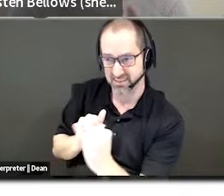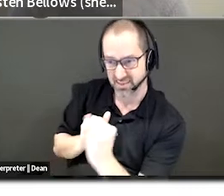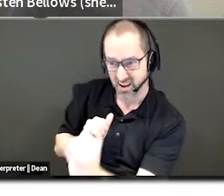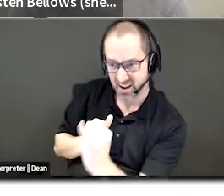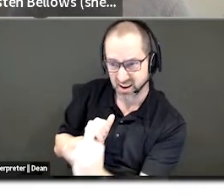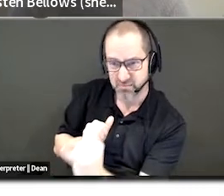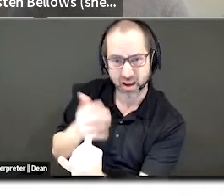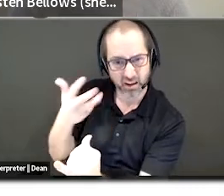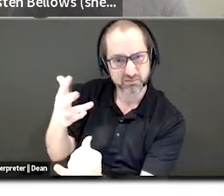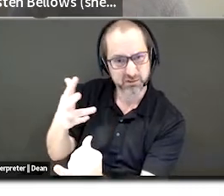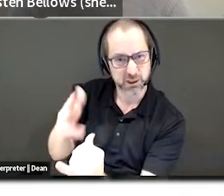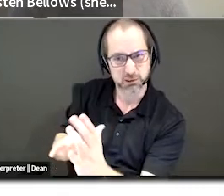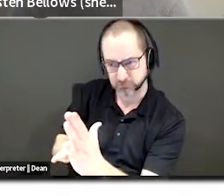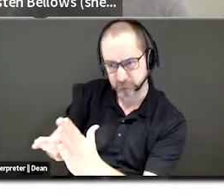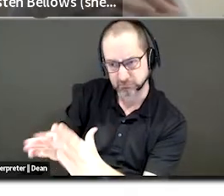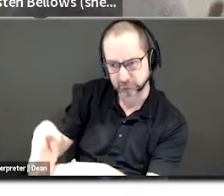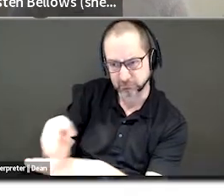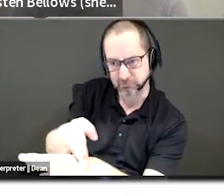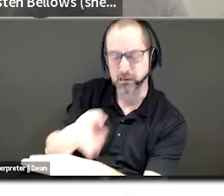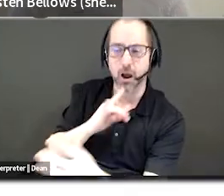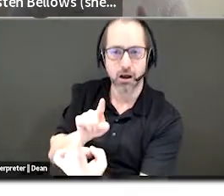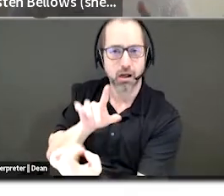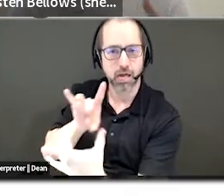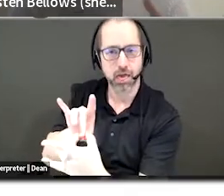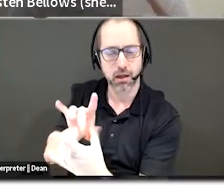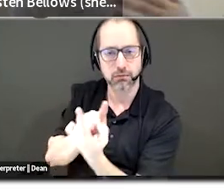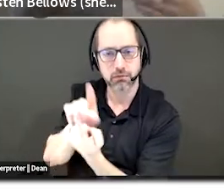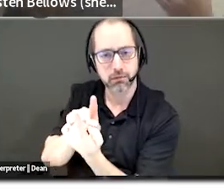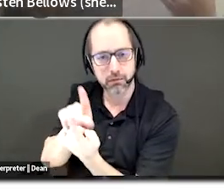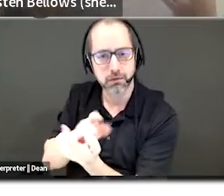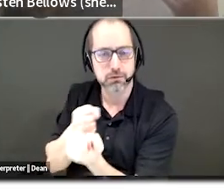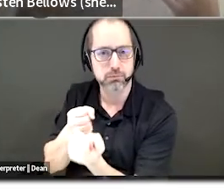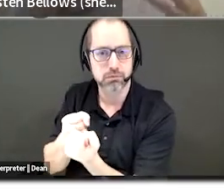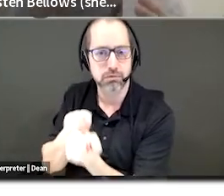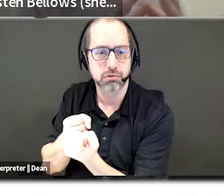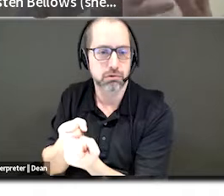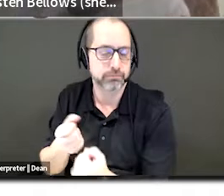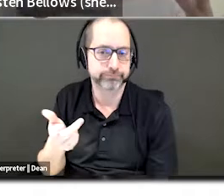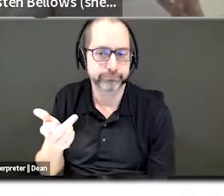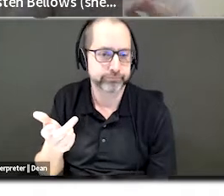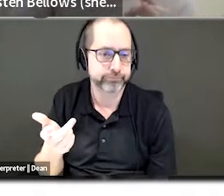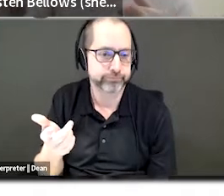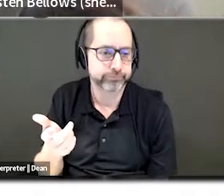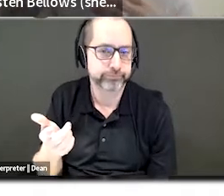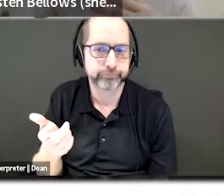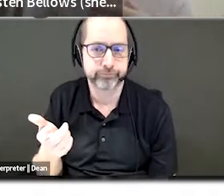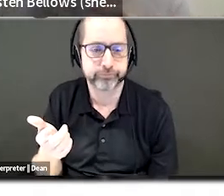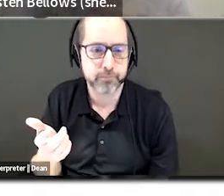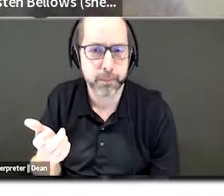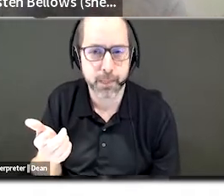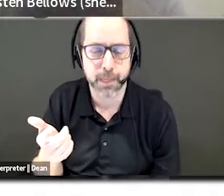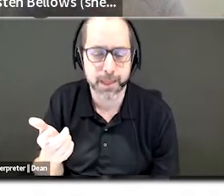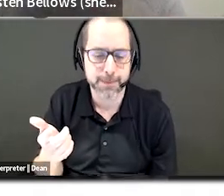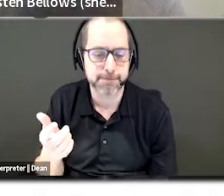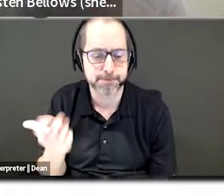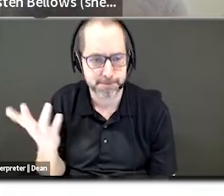who have lived mental health experience who are there to support you and share how they've improved in their wellness